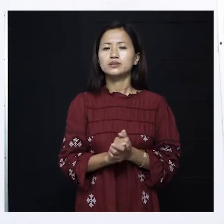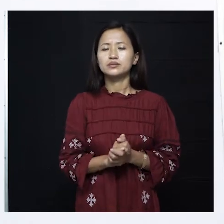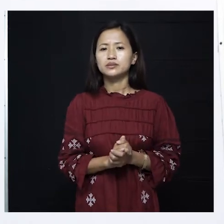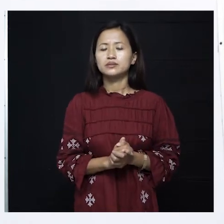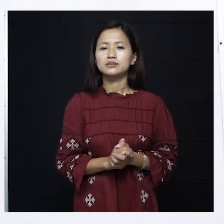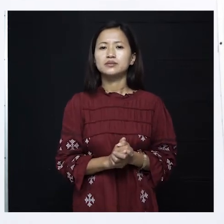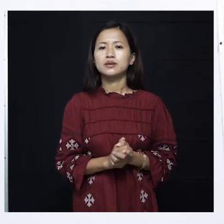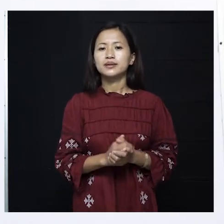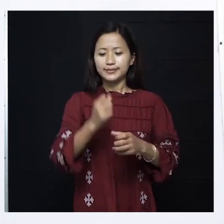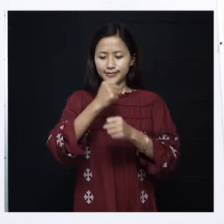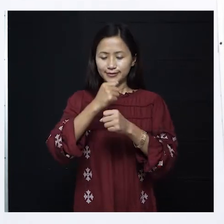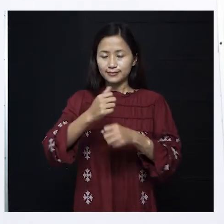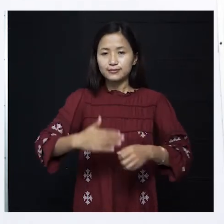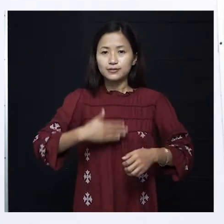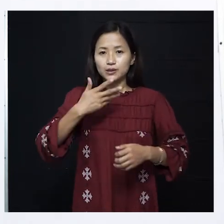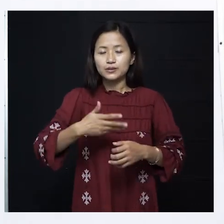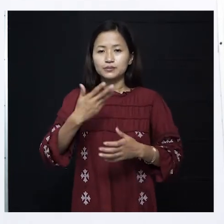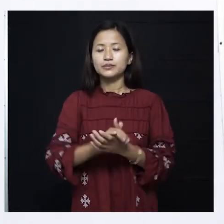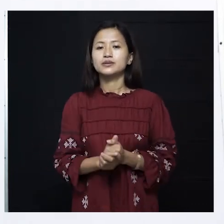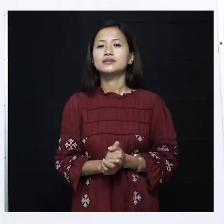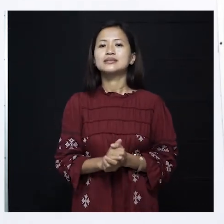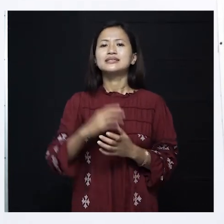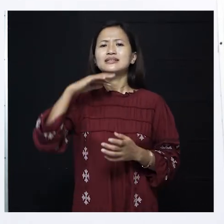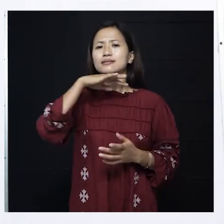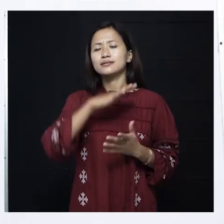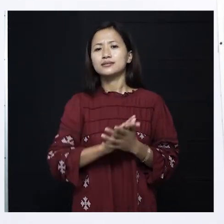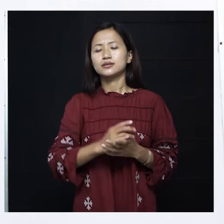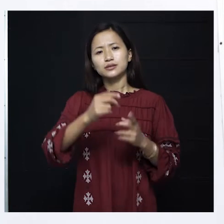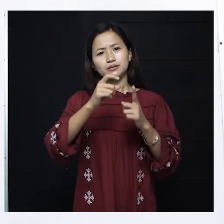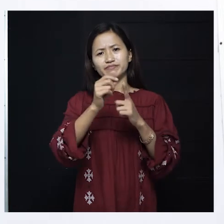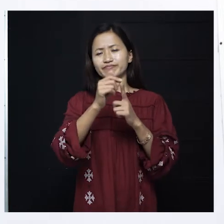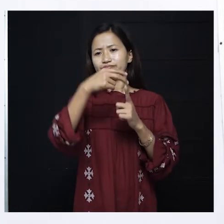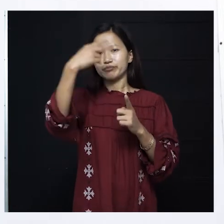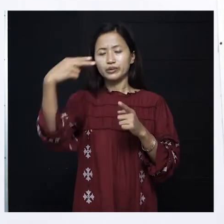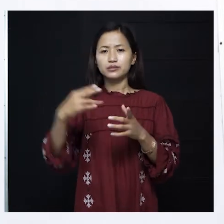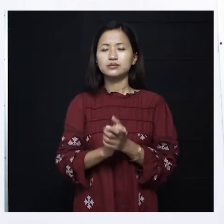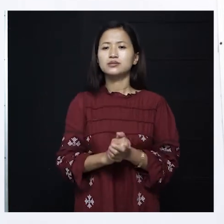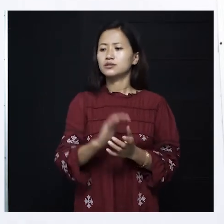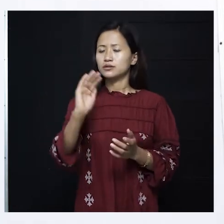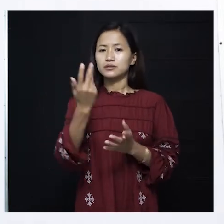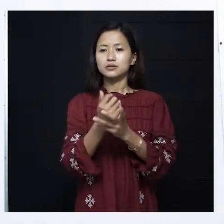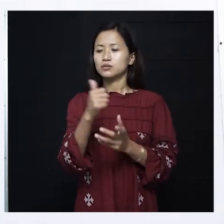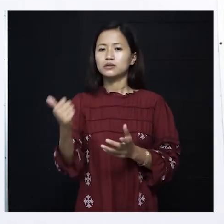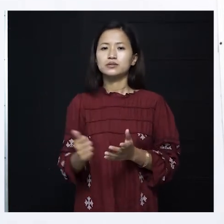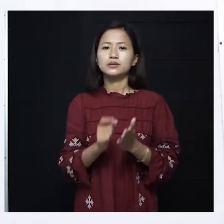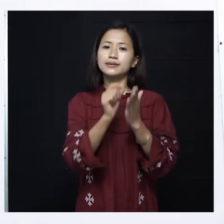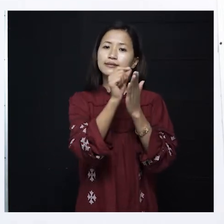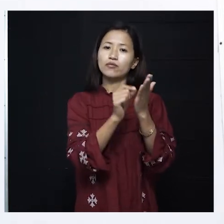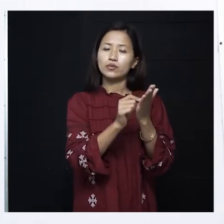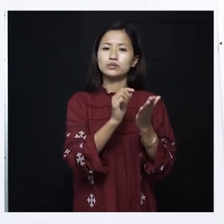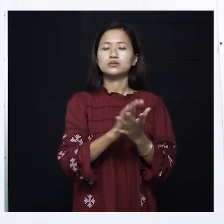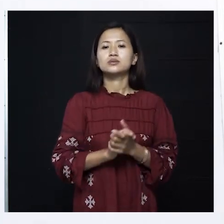map, same thing in the map. Okay, if the green color is painted somewhere, then again that denotes, okay,